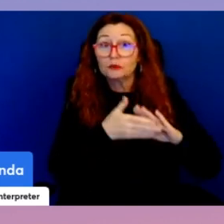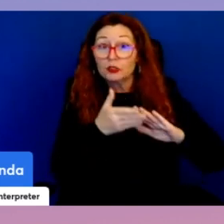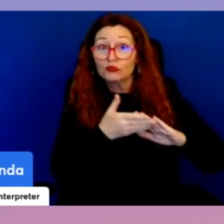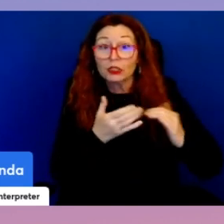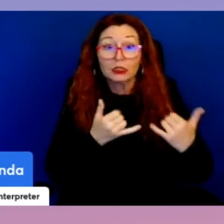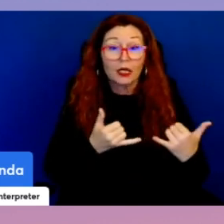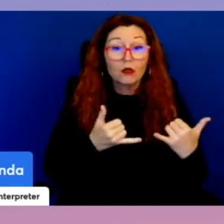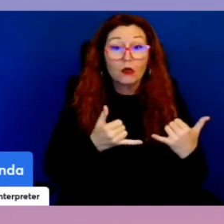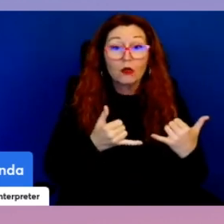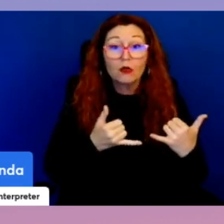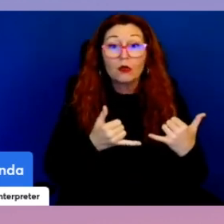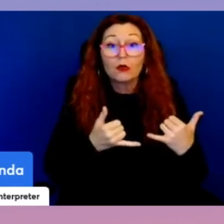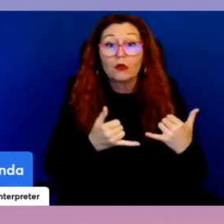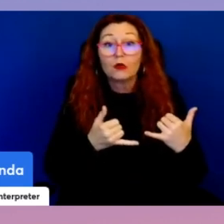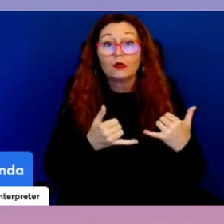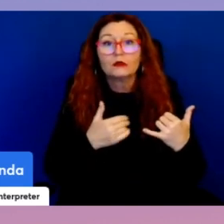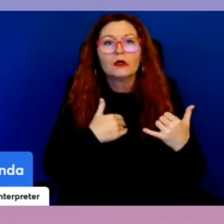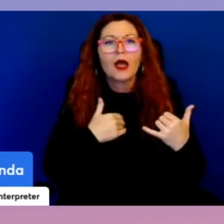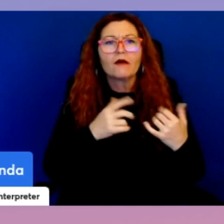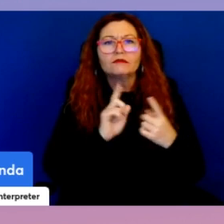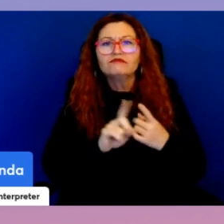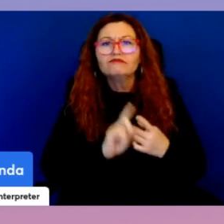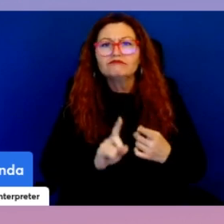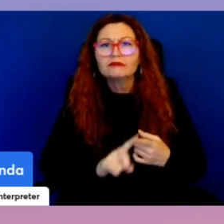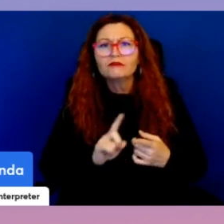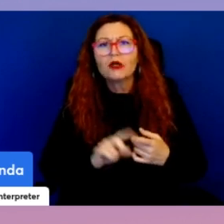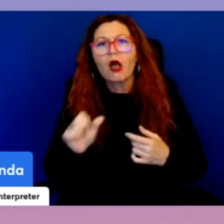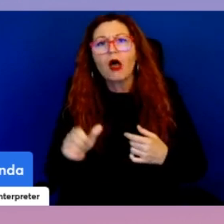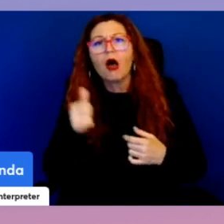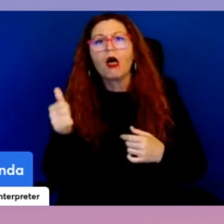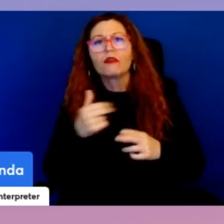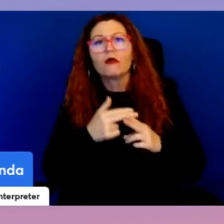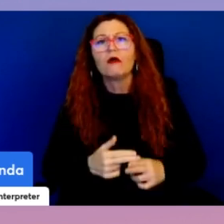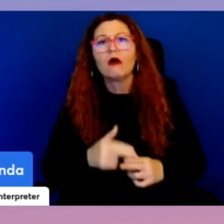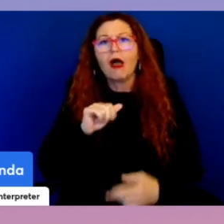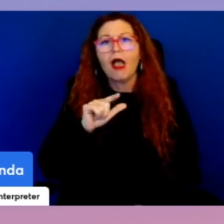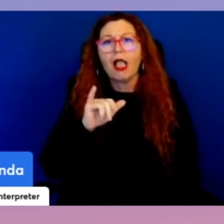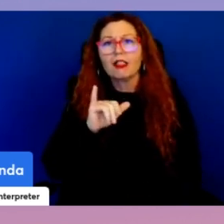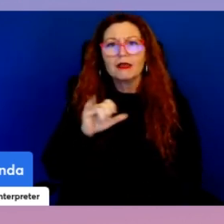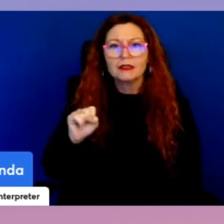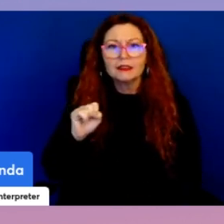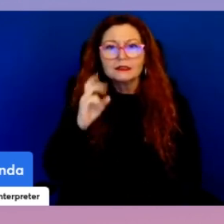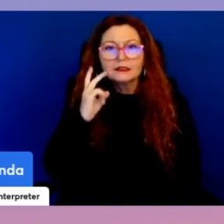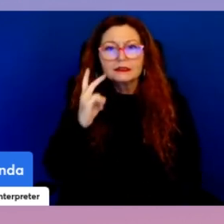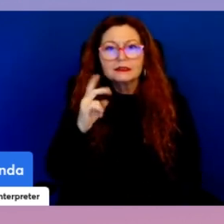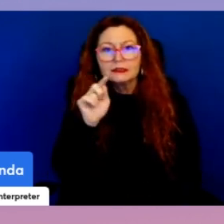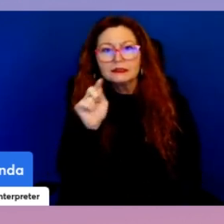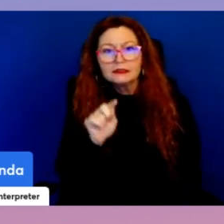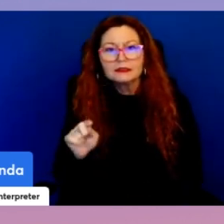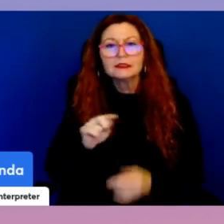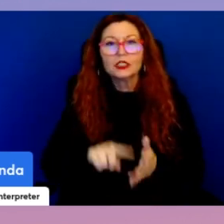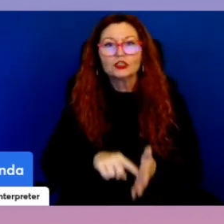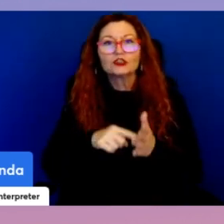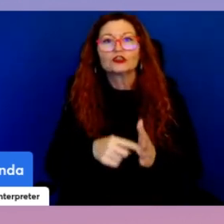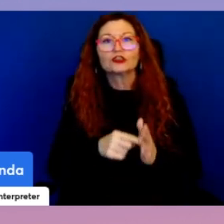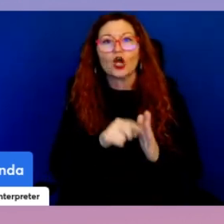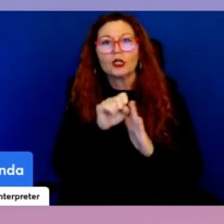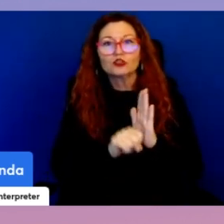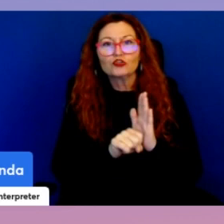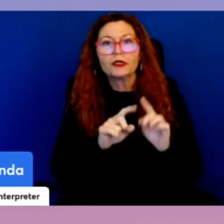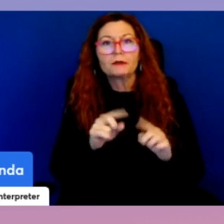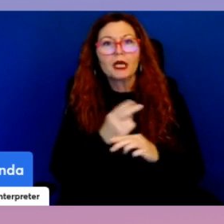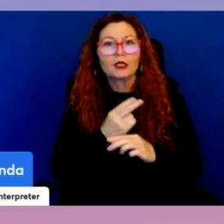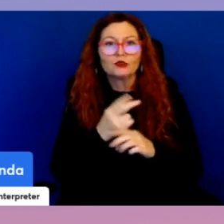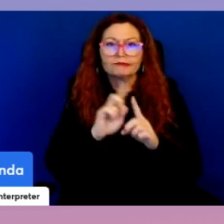now. I have a bunch of aliases. If you notice in here in my startup script for this code space, I use a